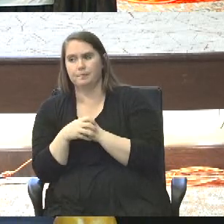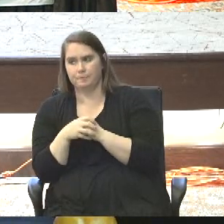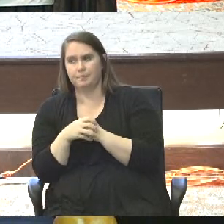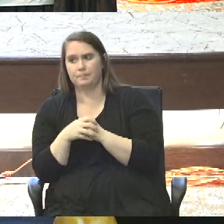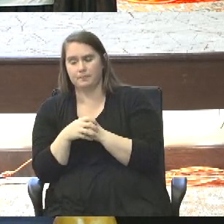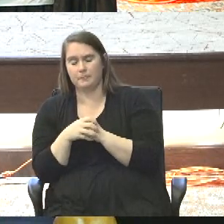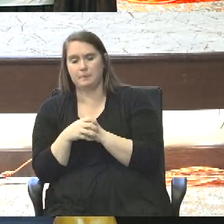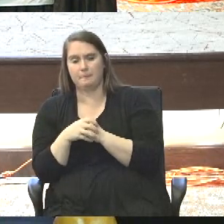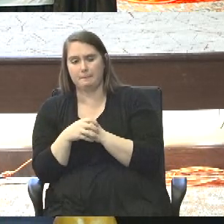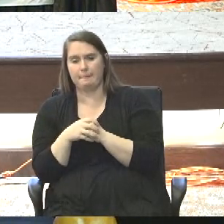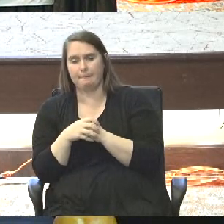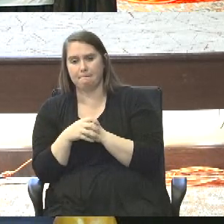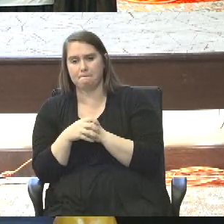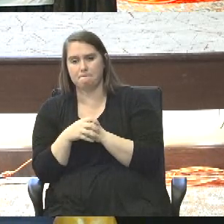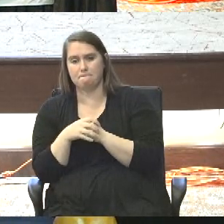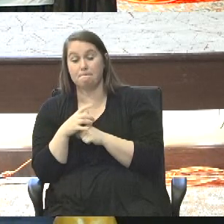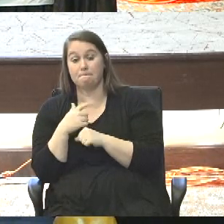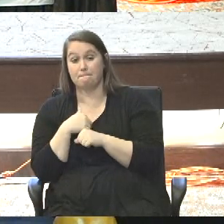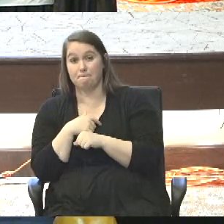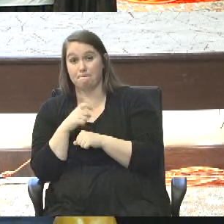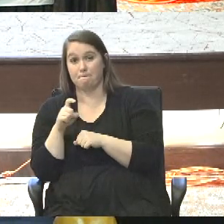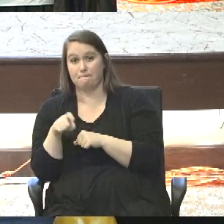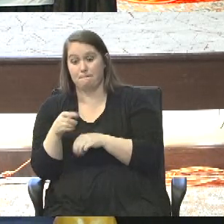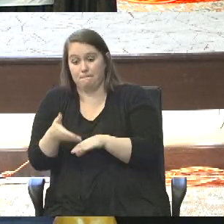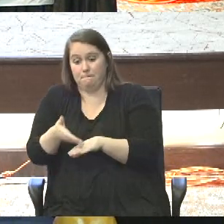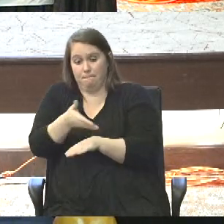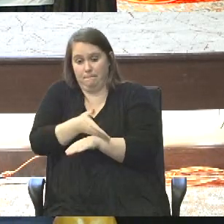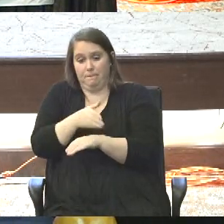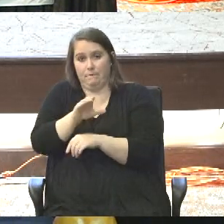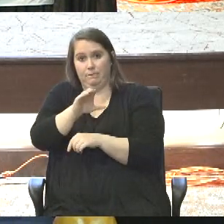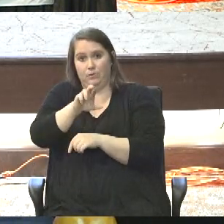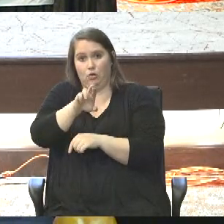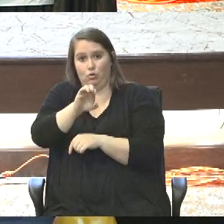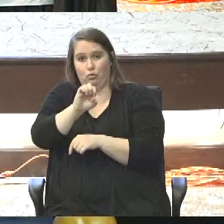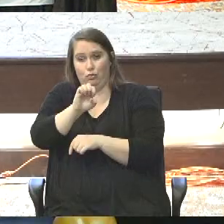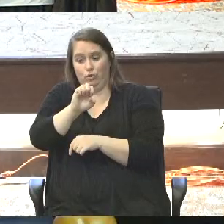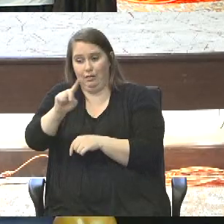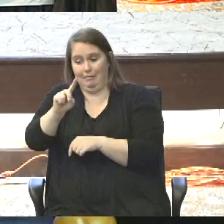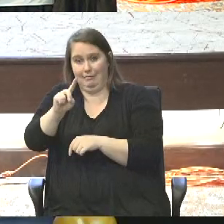We do need to work on that creek, and I don't know